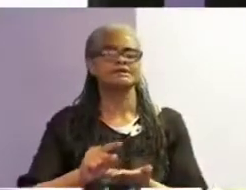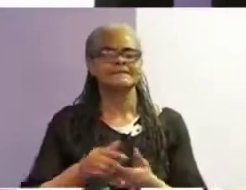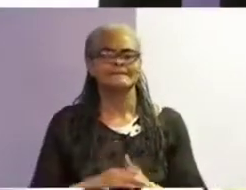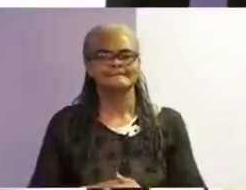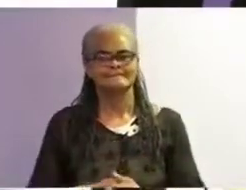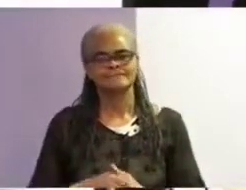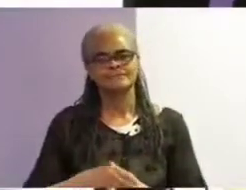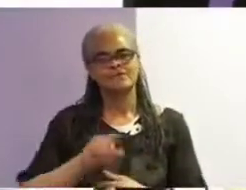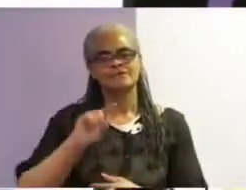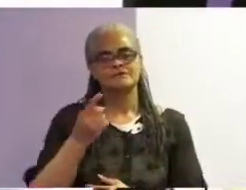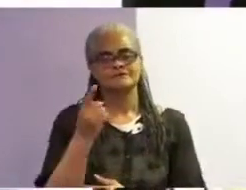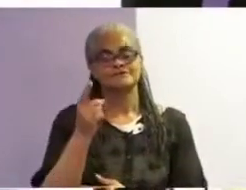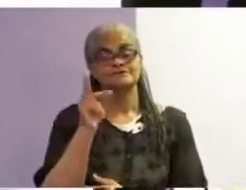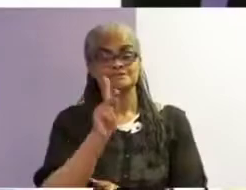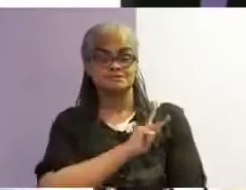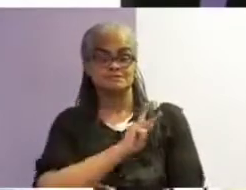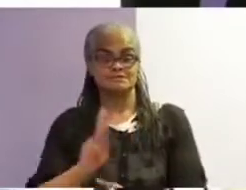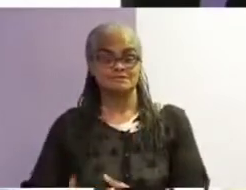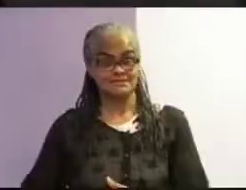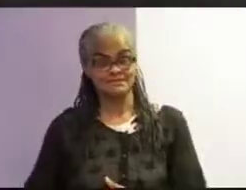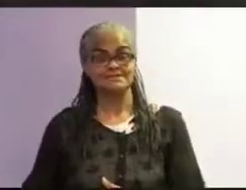Kings chapter 17.